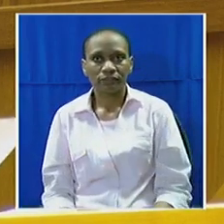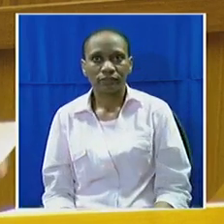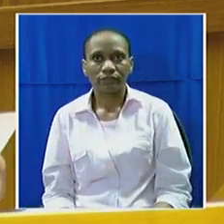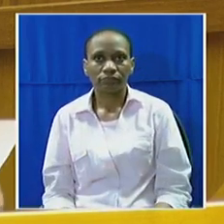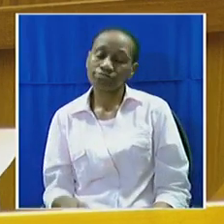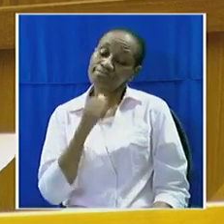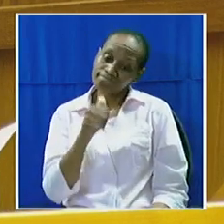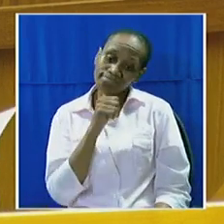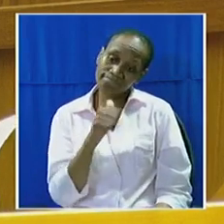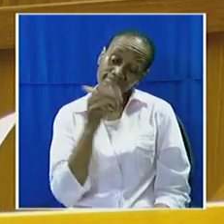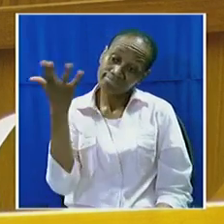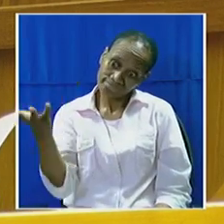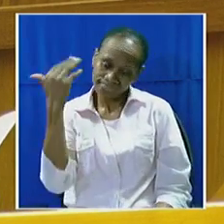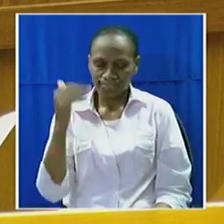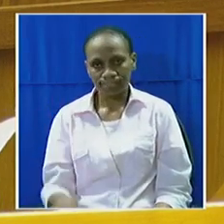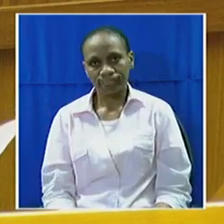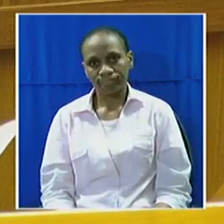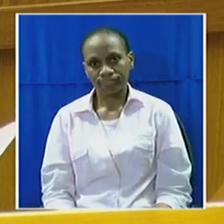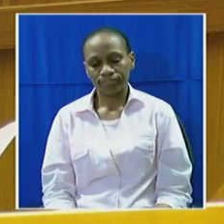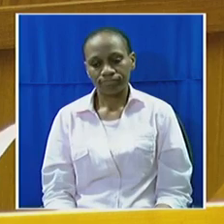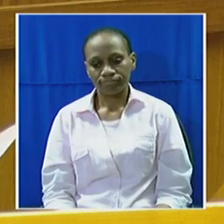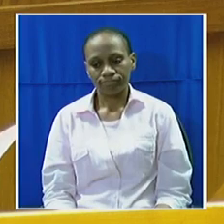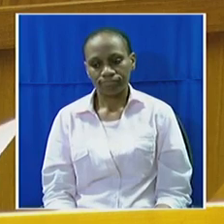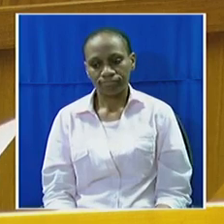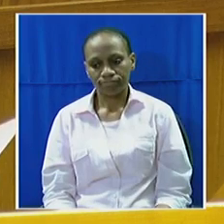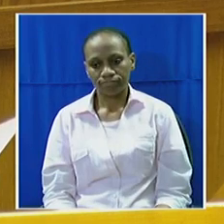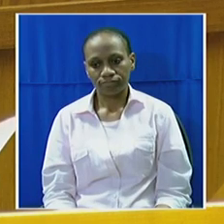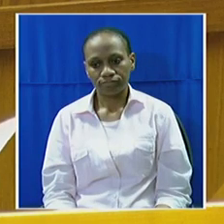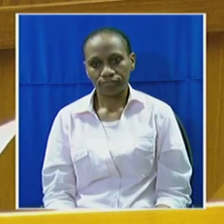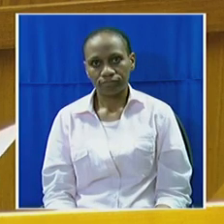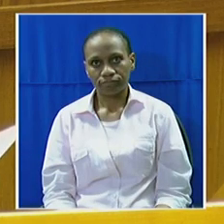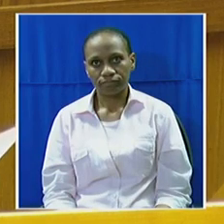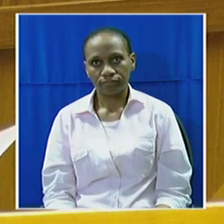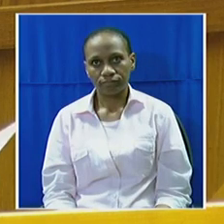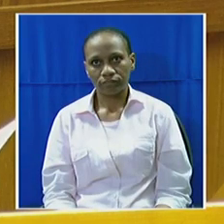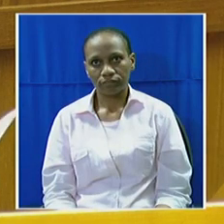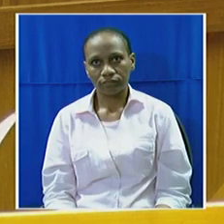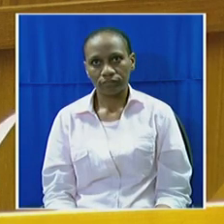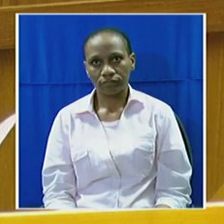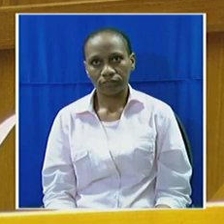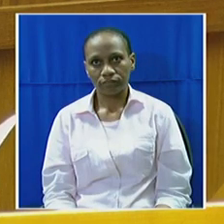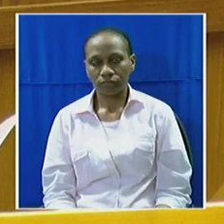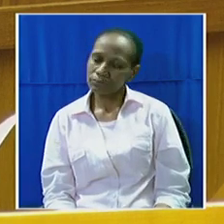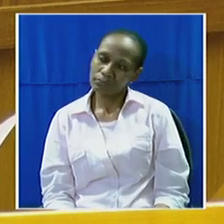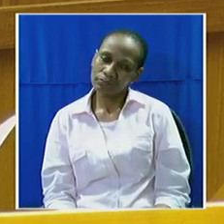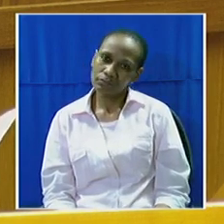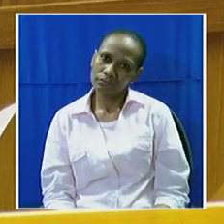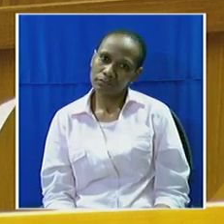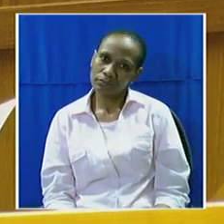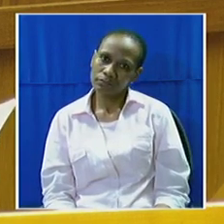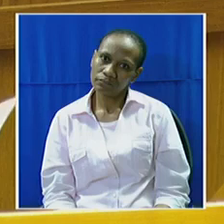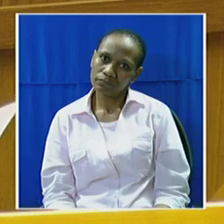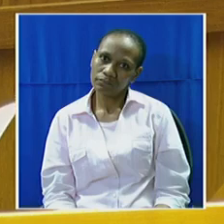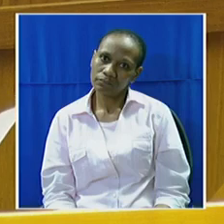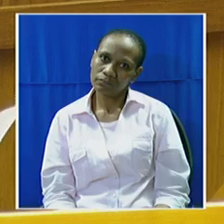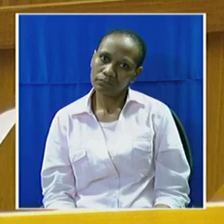Noma ke ungabathanda ongqongqoshe bakahulumeni ophethe ngoba baka ANC kufanele kodwa nisebenzisane nabo. Ngiyabonga